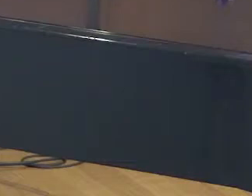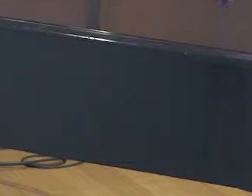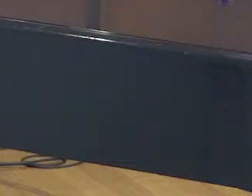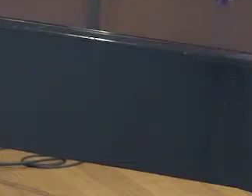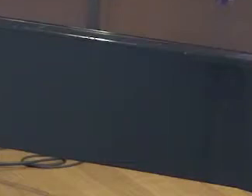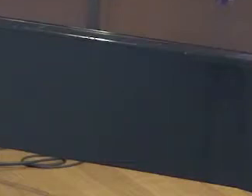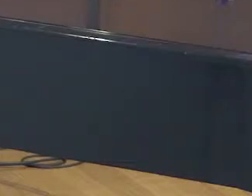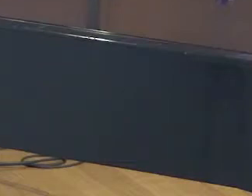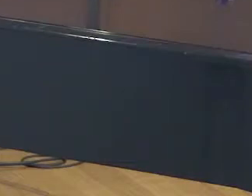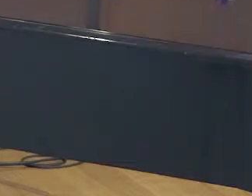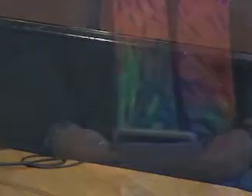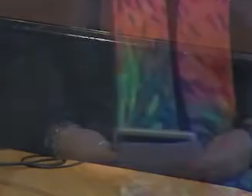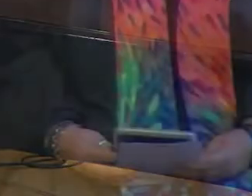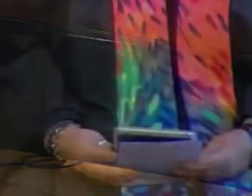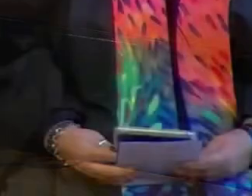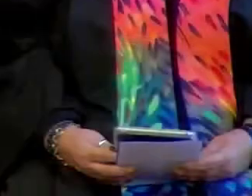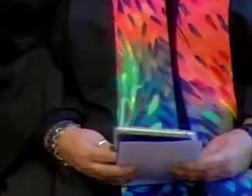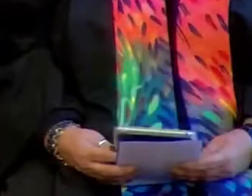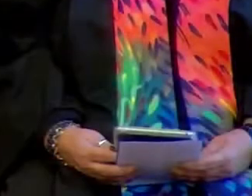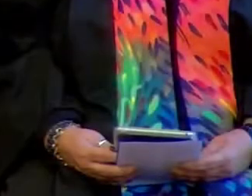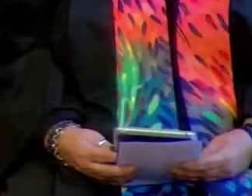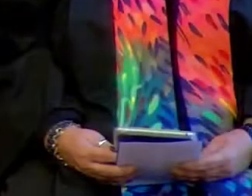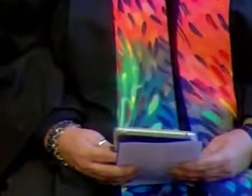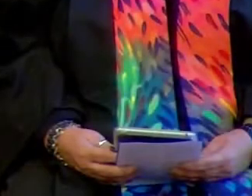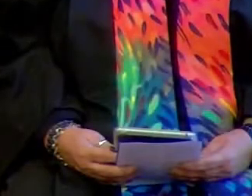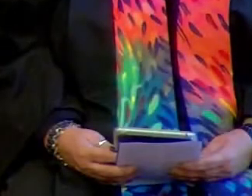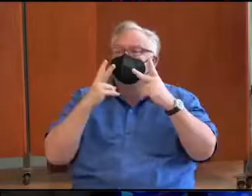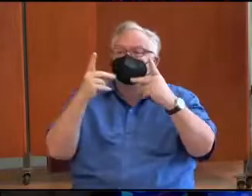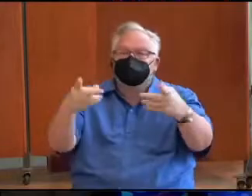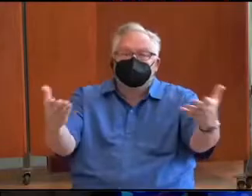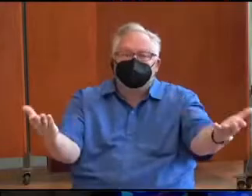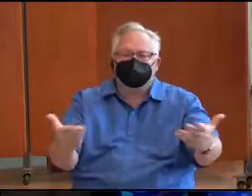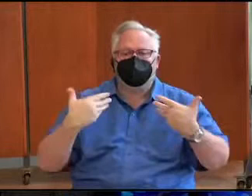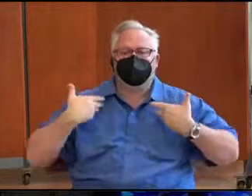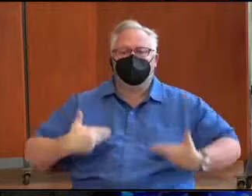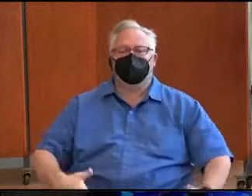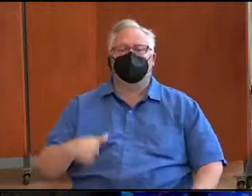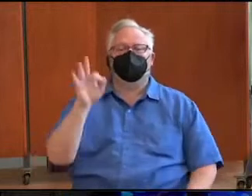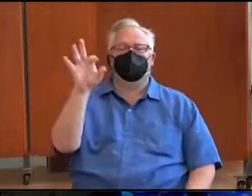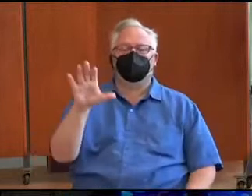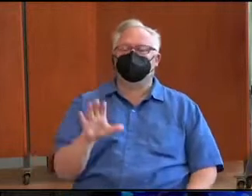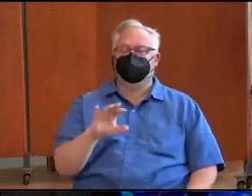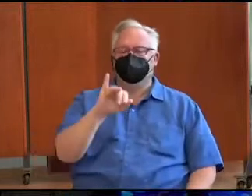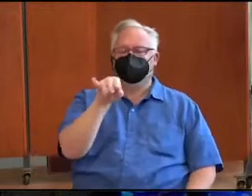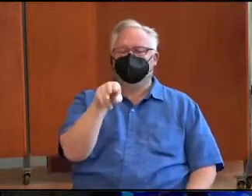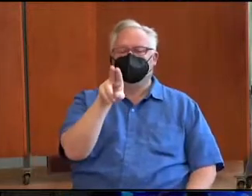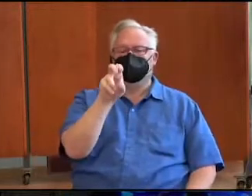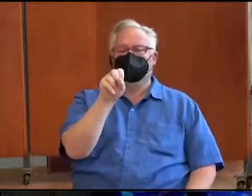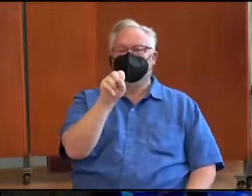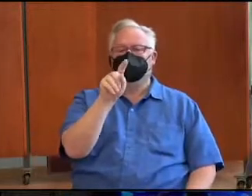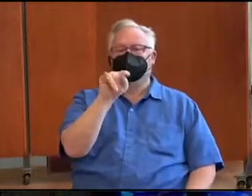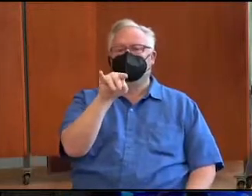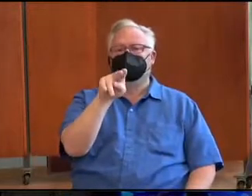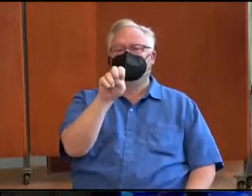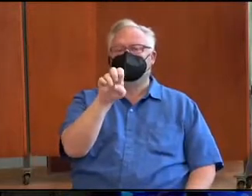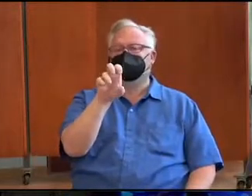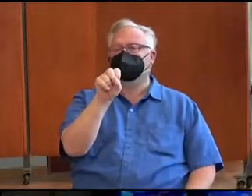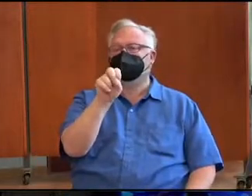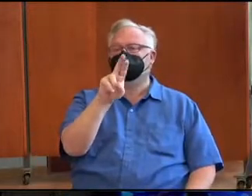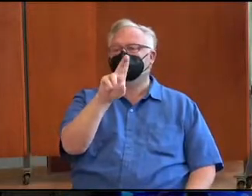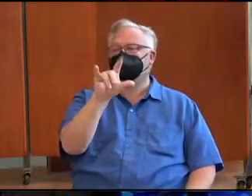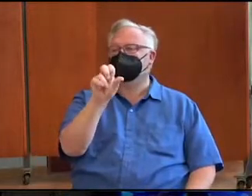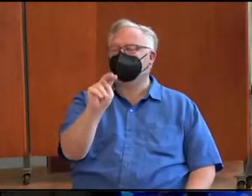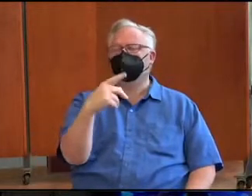Good morning, beloveds. It is so good to see you here. I am the Reverend Justine Sullivan, one of the ministers here at First UU of San